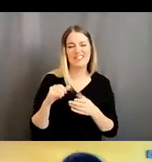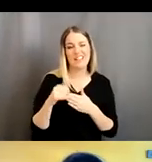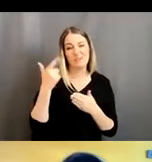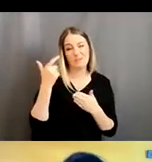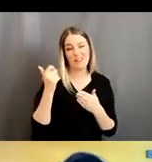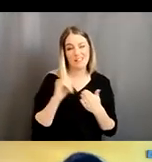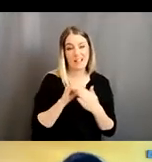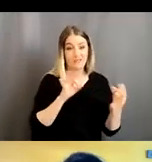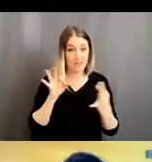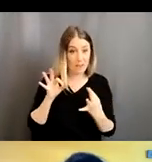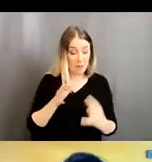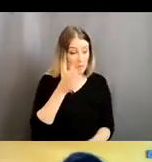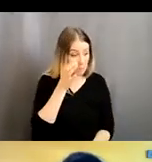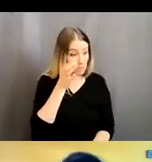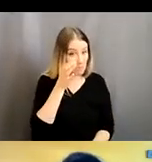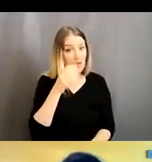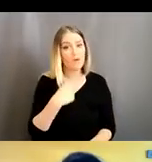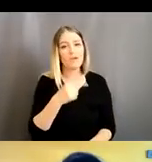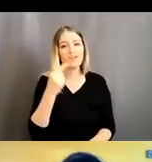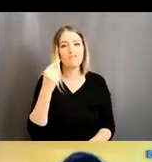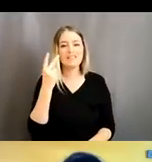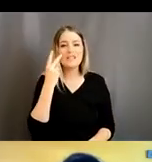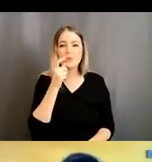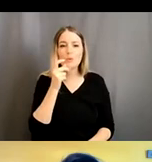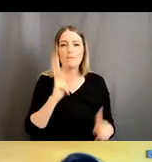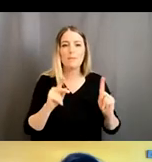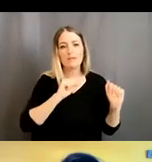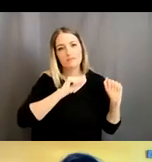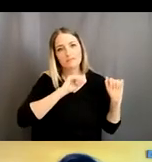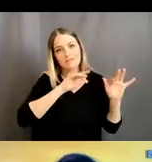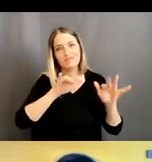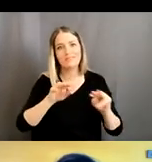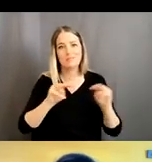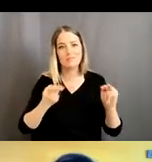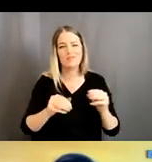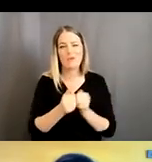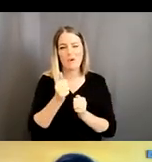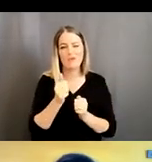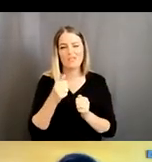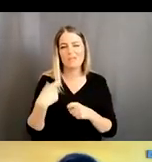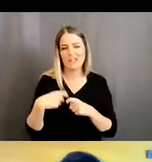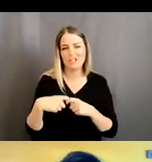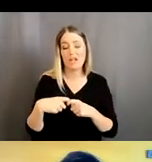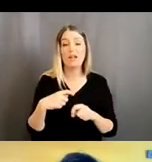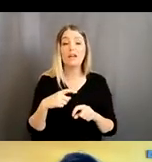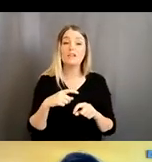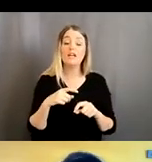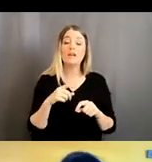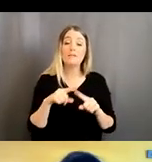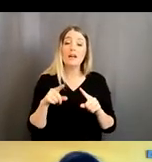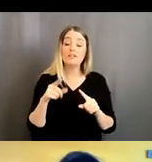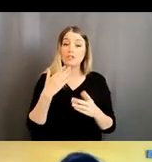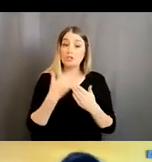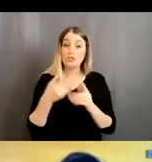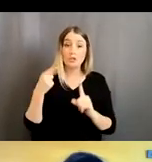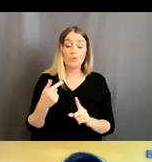feedback when we've really looked at who are the people that are coming to the museum the most. But I think you bring up a really good point, is that